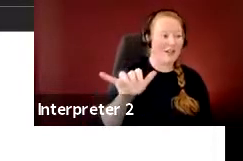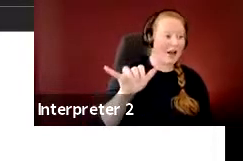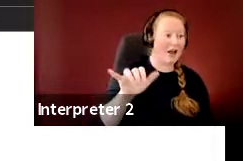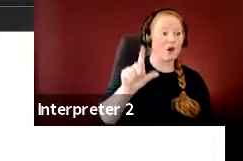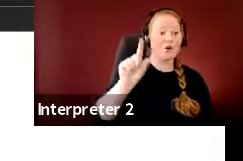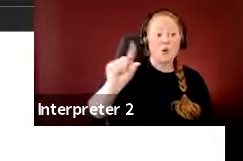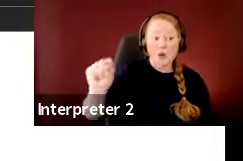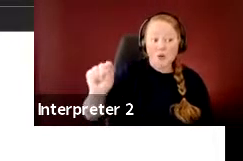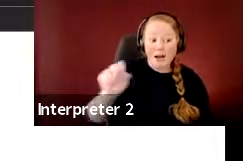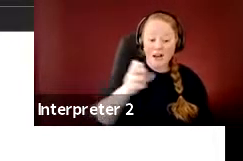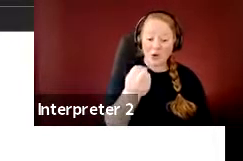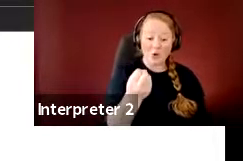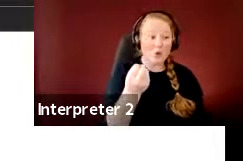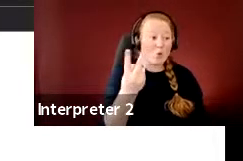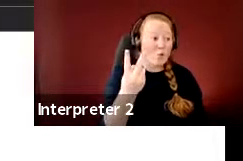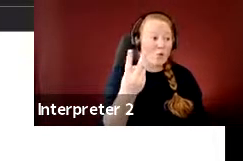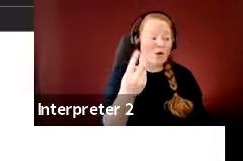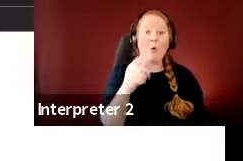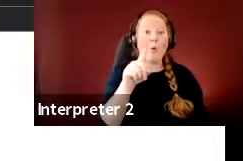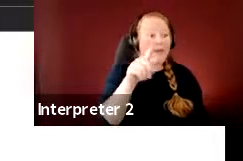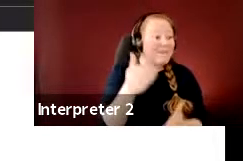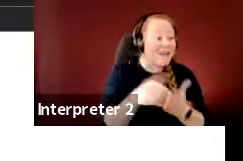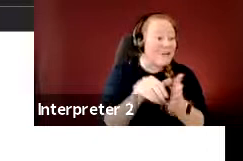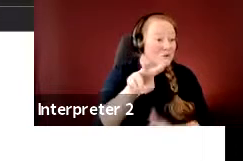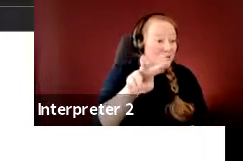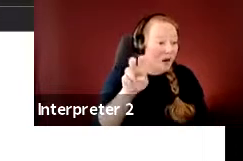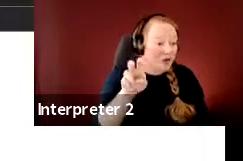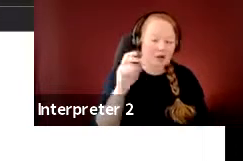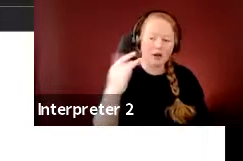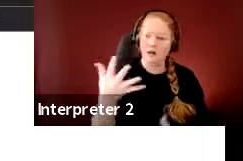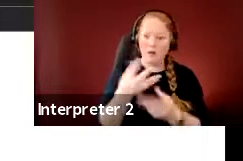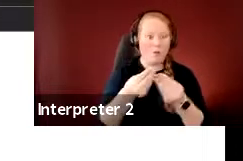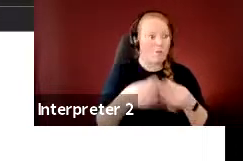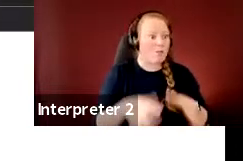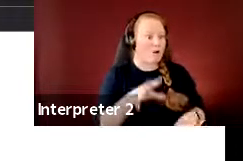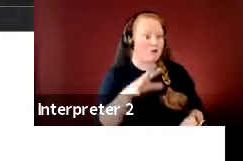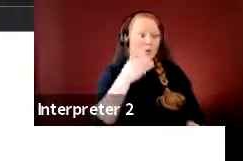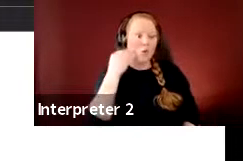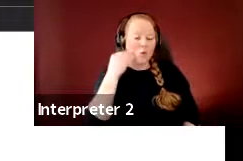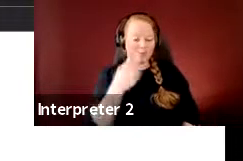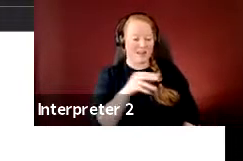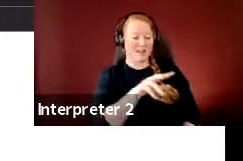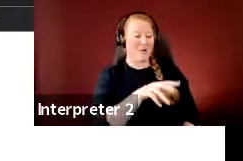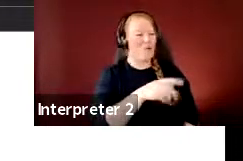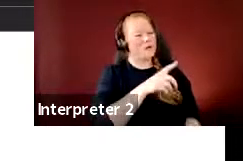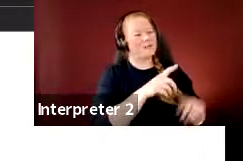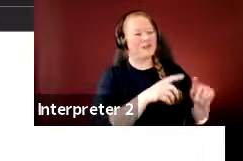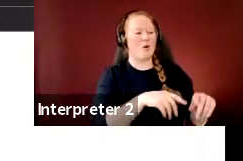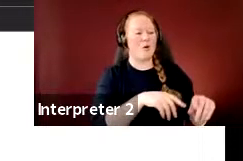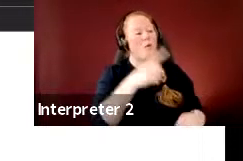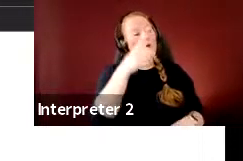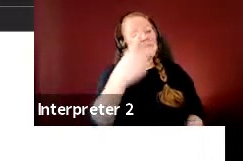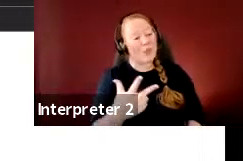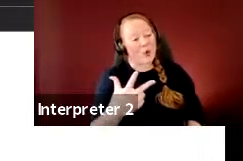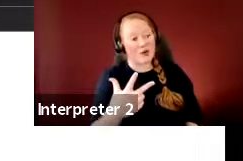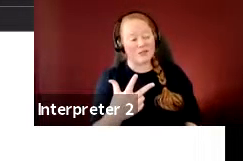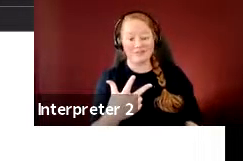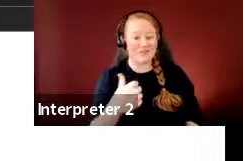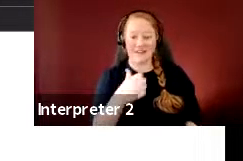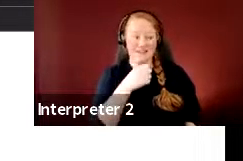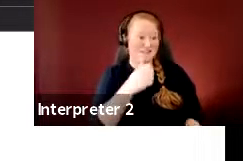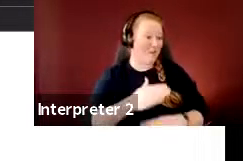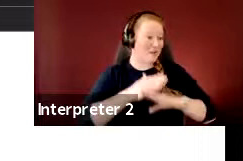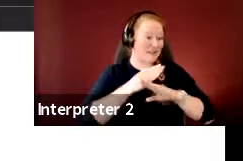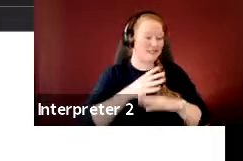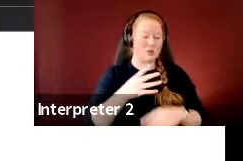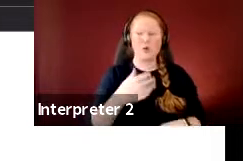1,260 individuals were experiencing homelessness, and around 30% of those individuals were unsheltered on a single night. Black residents are nearly